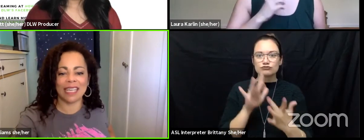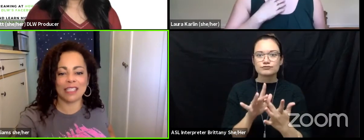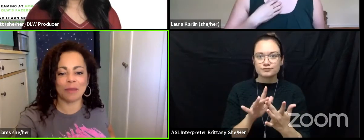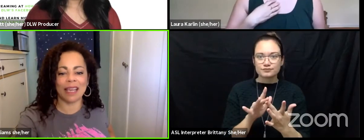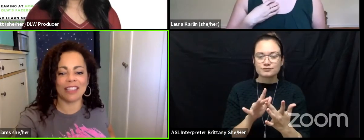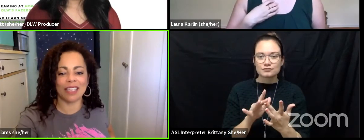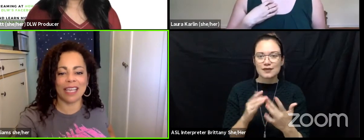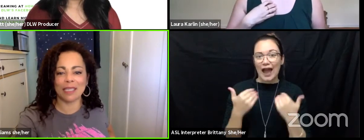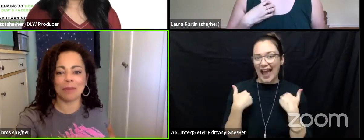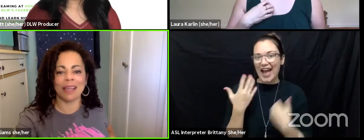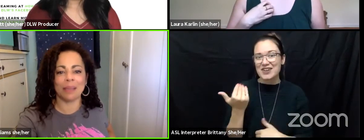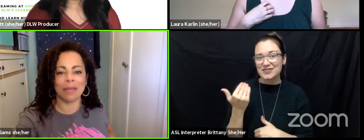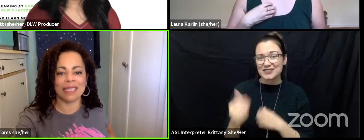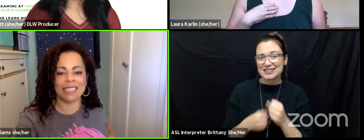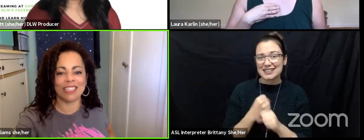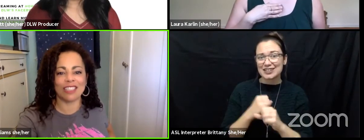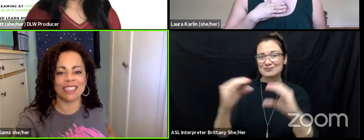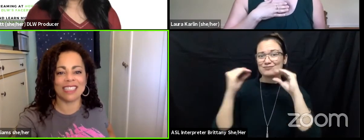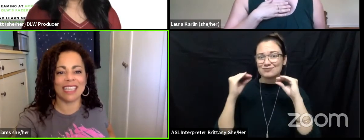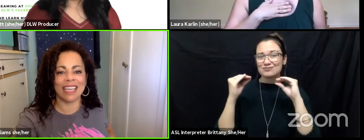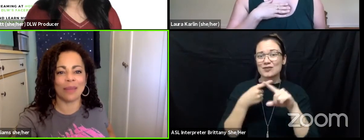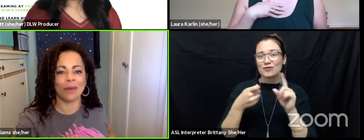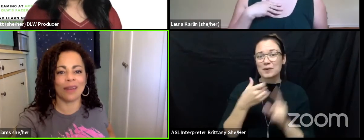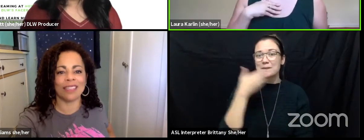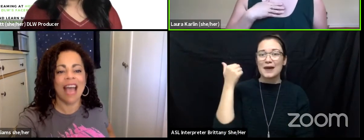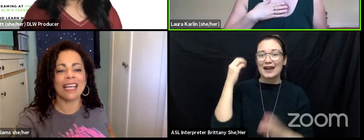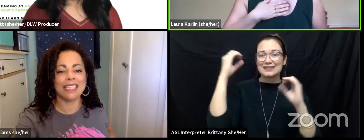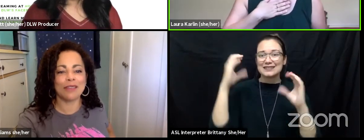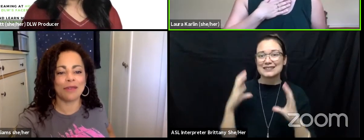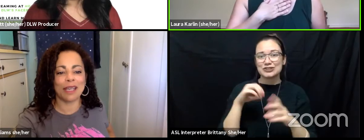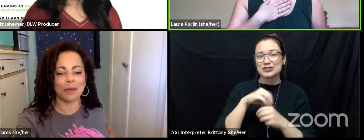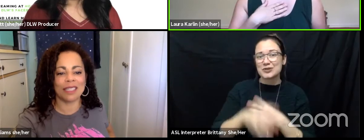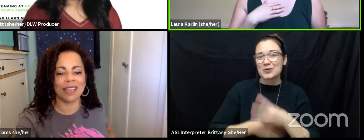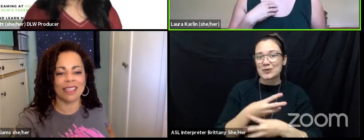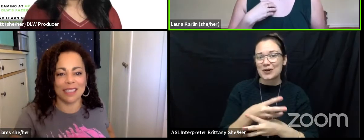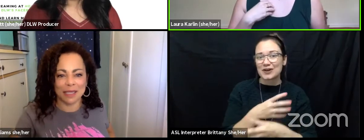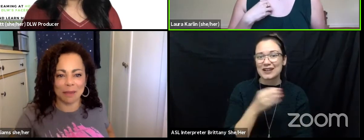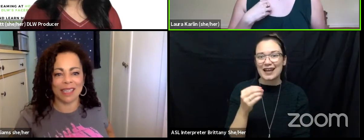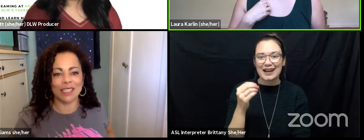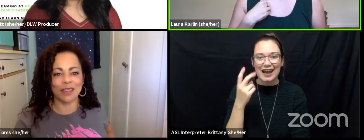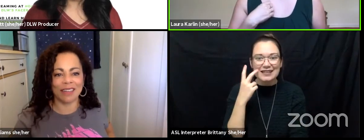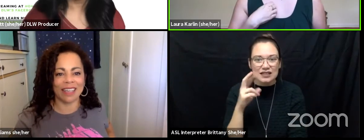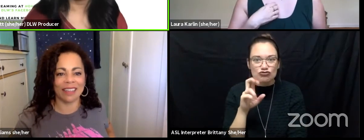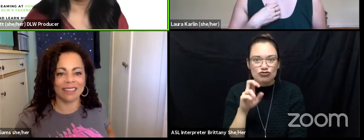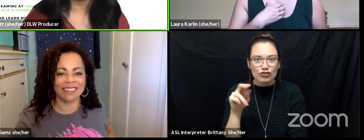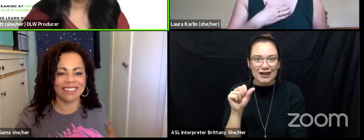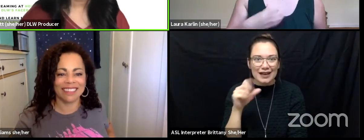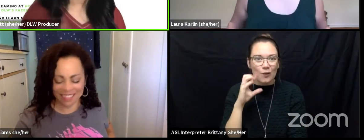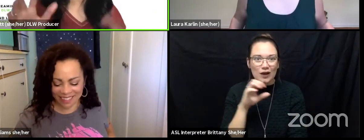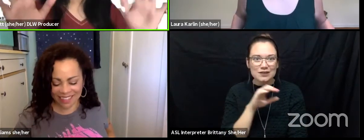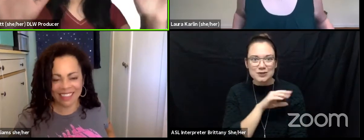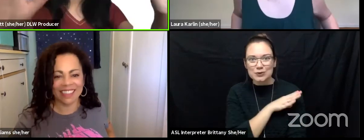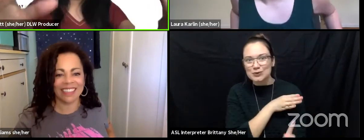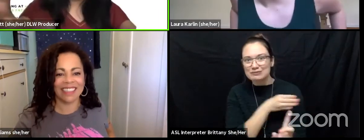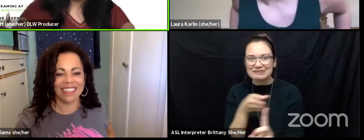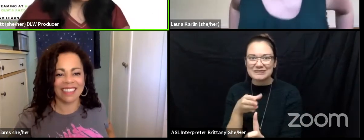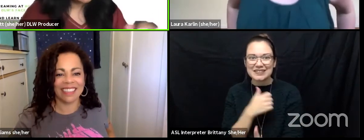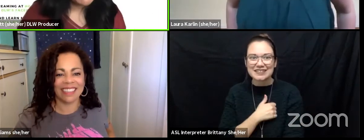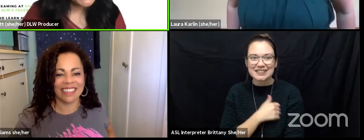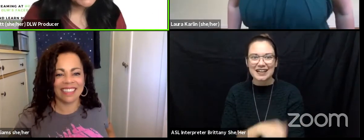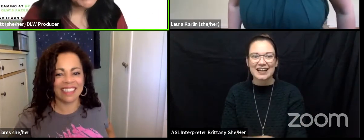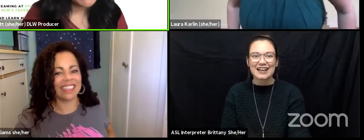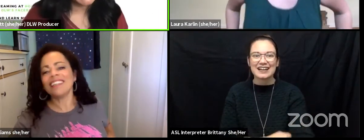15 years of being educated by the best teachers in the world. And I see that Reena wants to ask us something. Sorry. Well, I actually want to reach